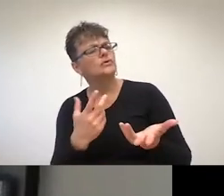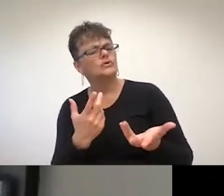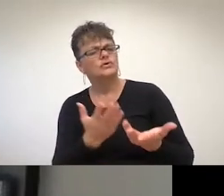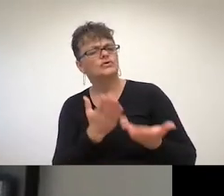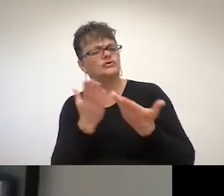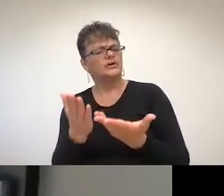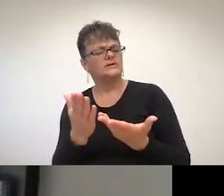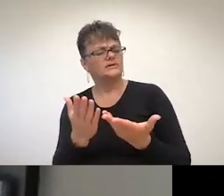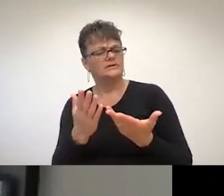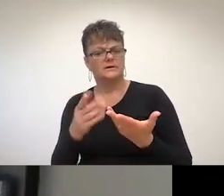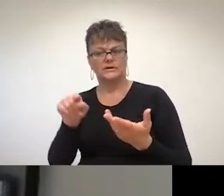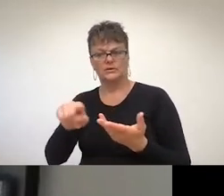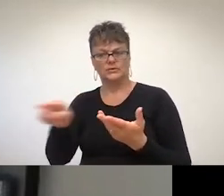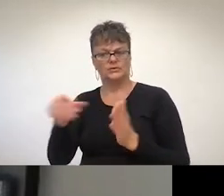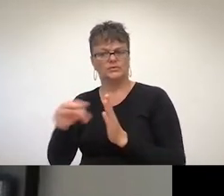anxieties?